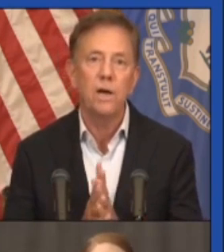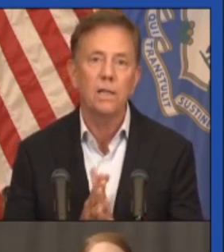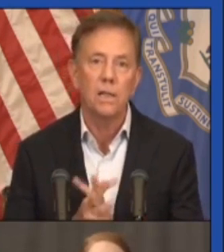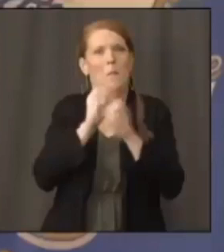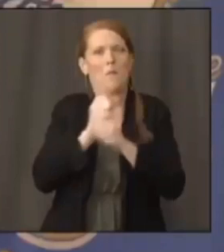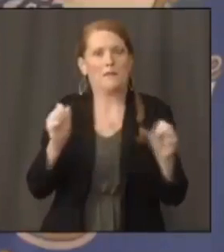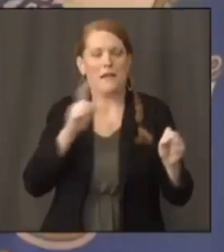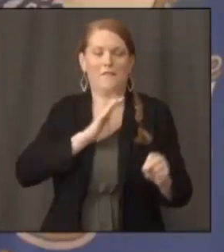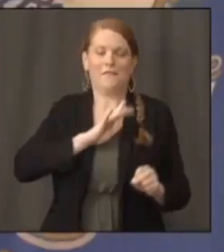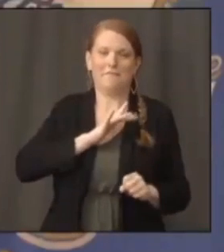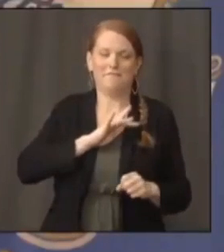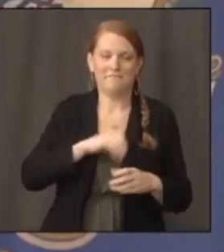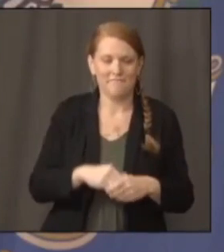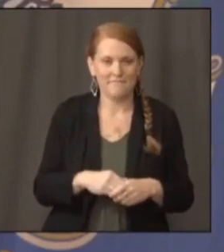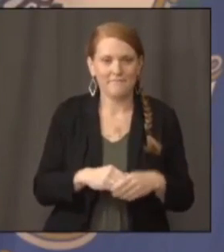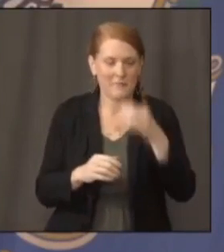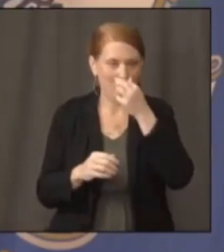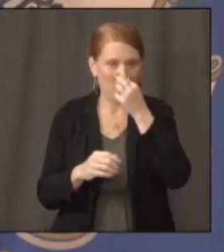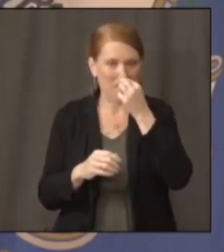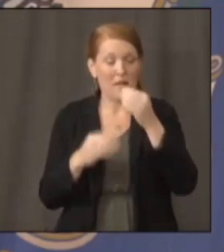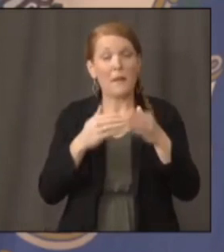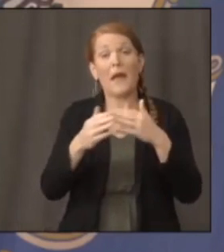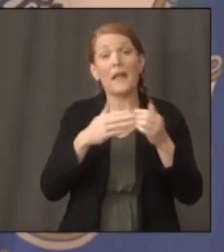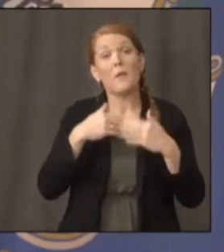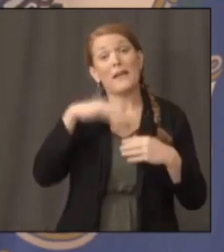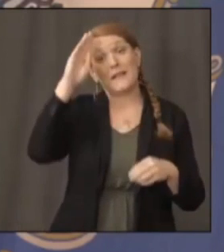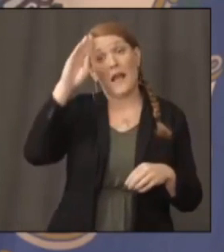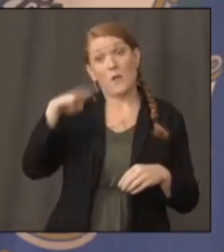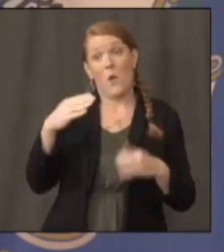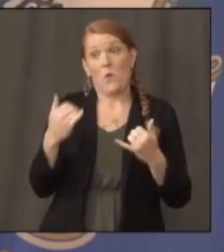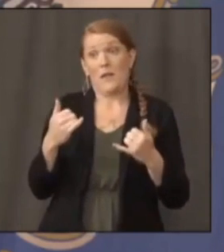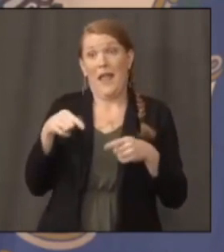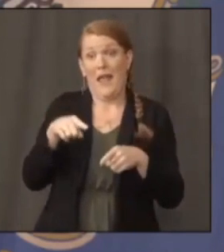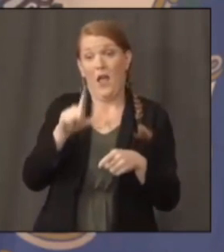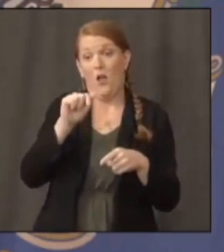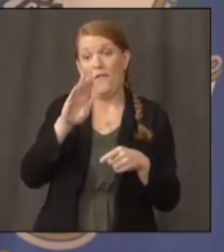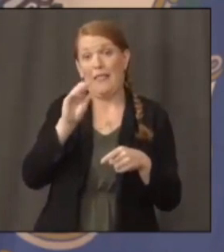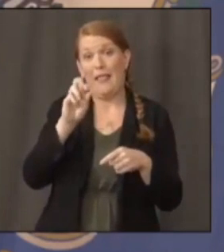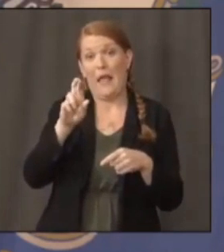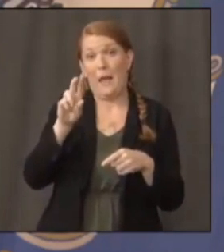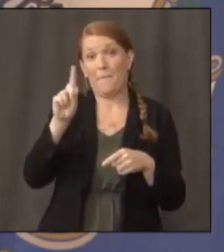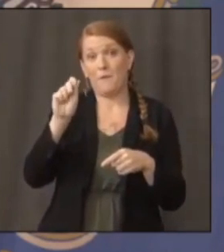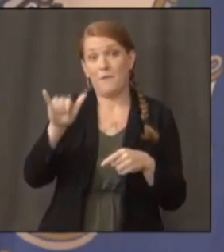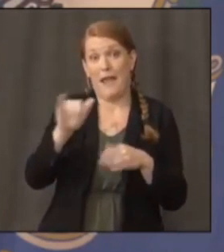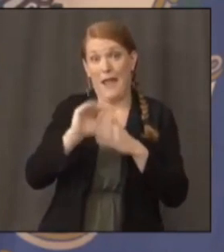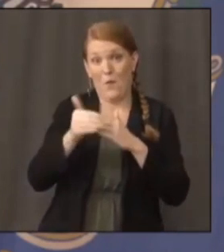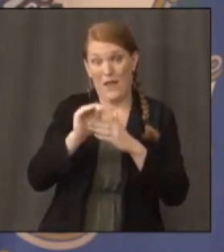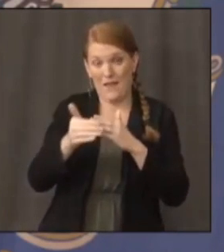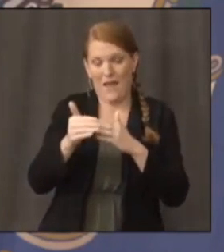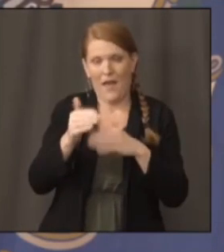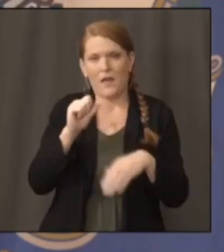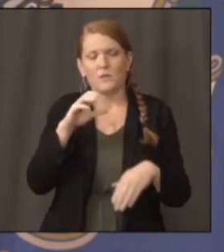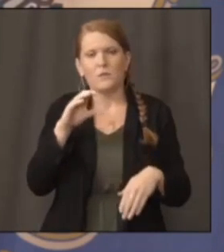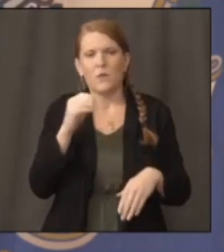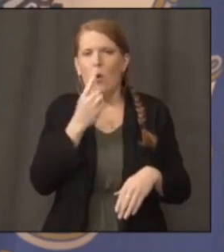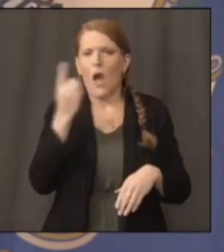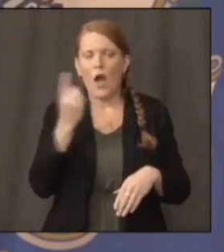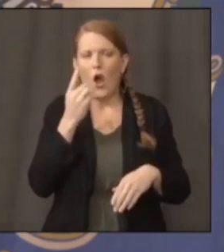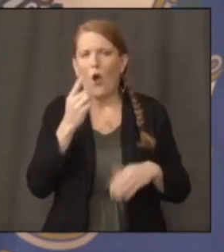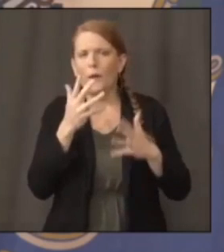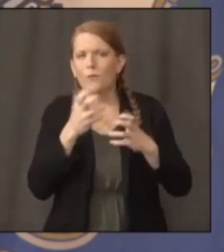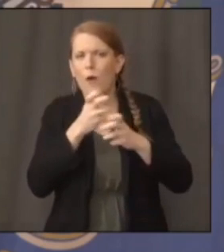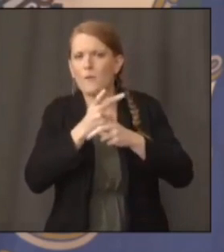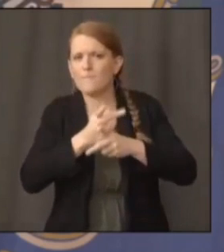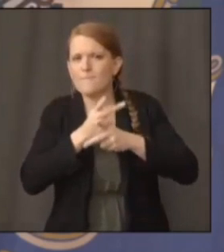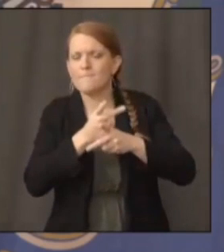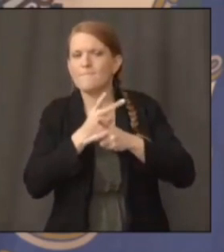I know we've got Labor Day weekend coming up, and I think I want to reiterate, one of the places I always look at with care is our